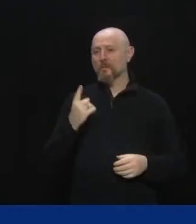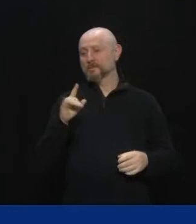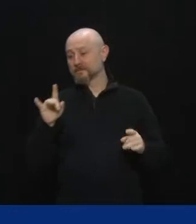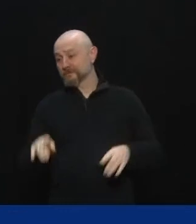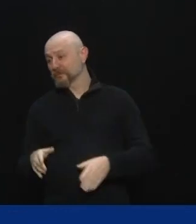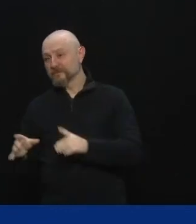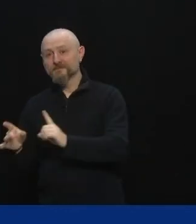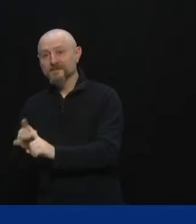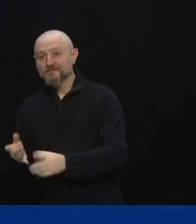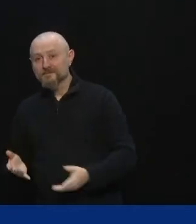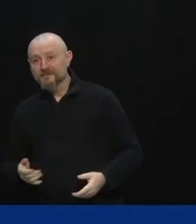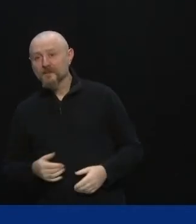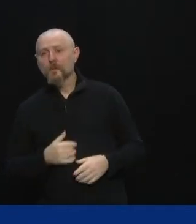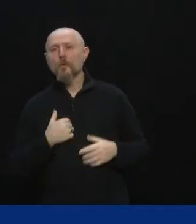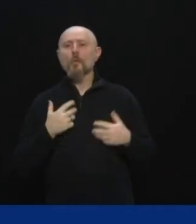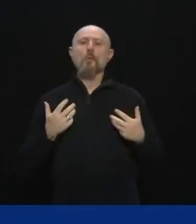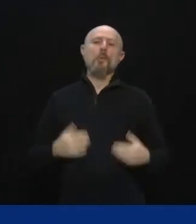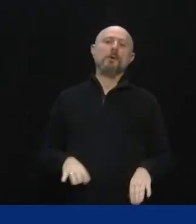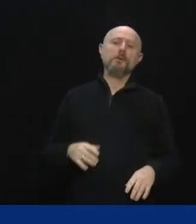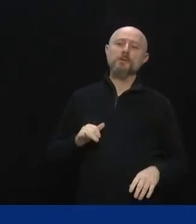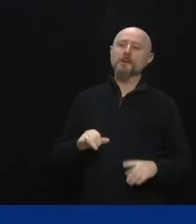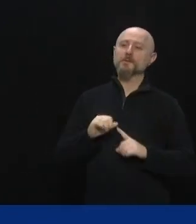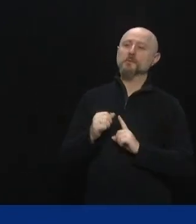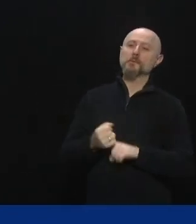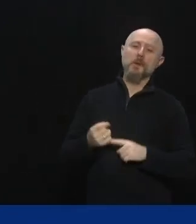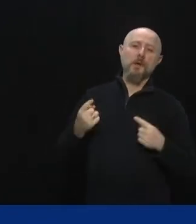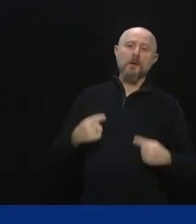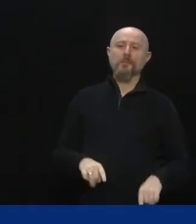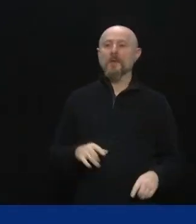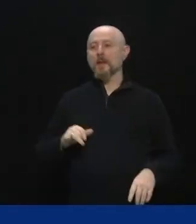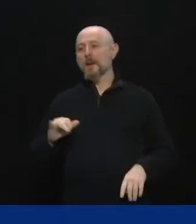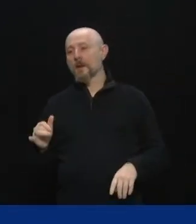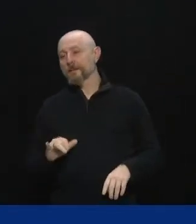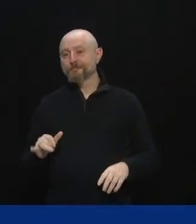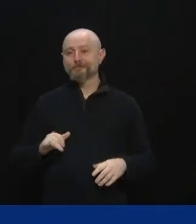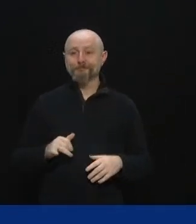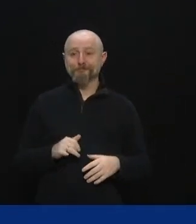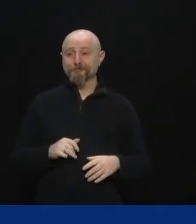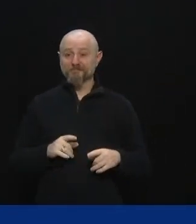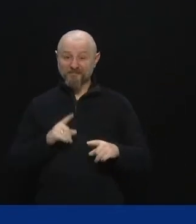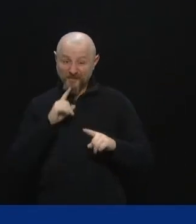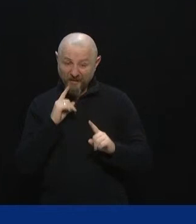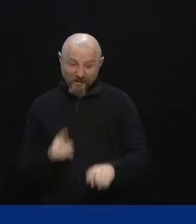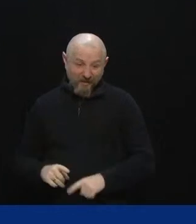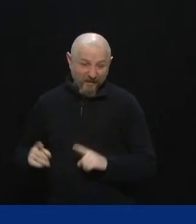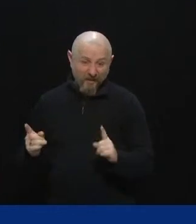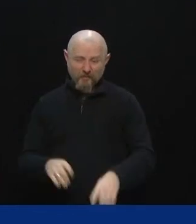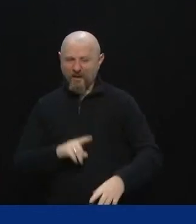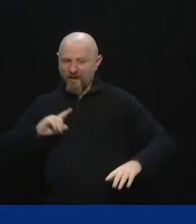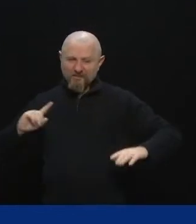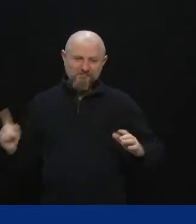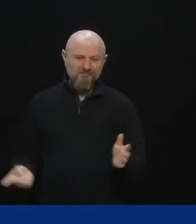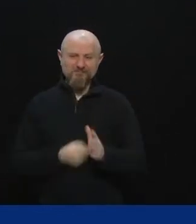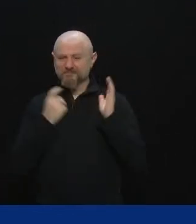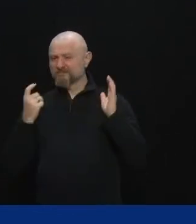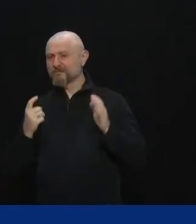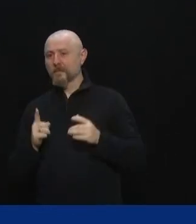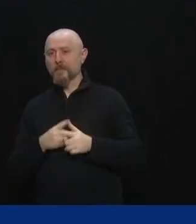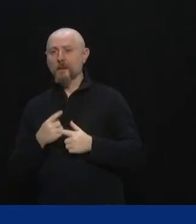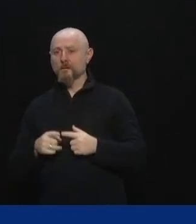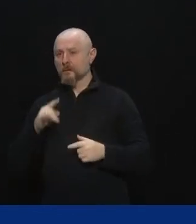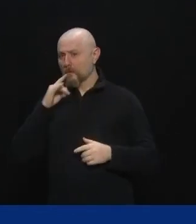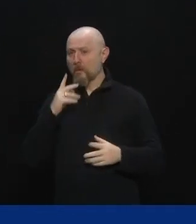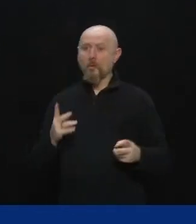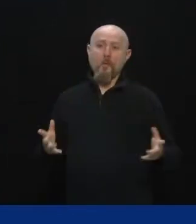create a dynamic where if there's a requirement, a mandate, and then people say they don't